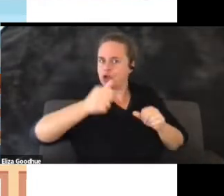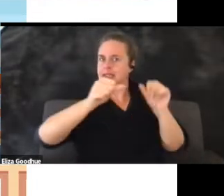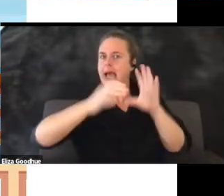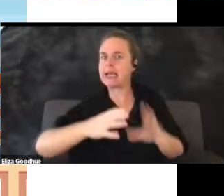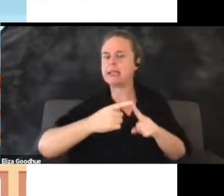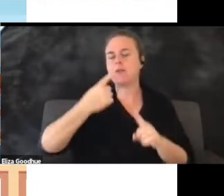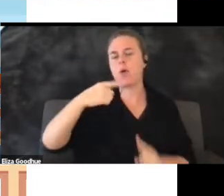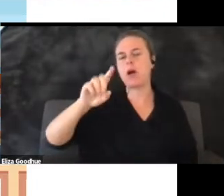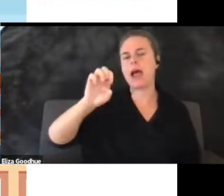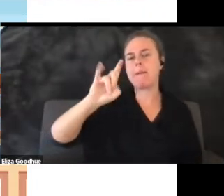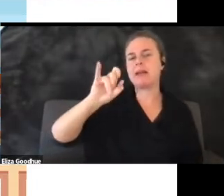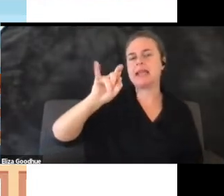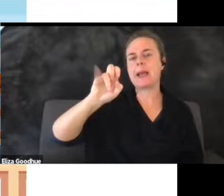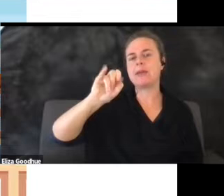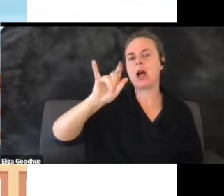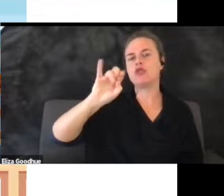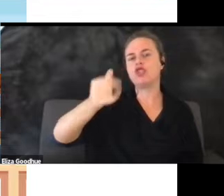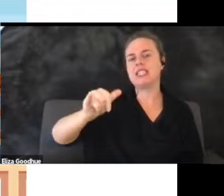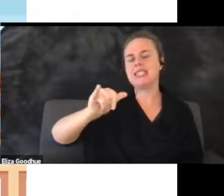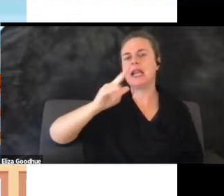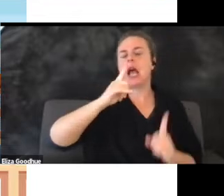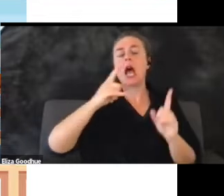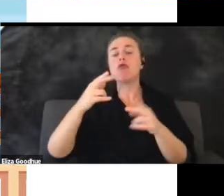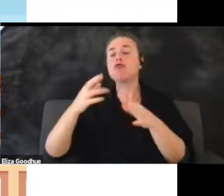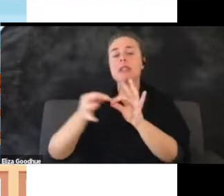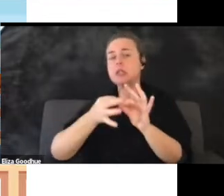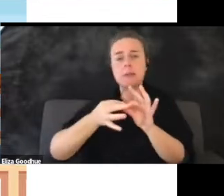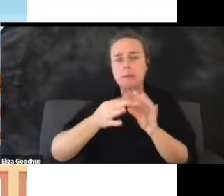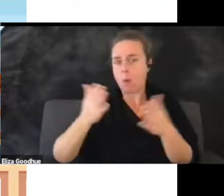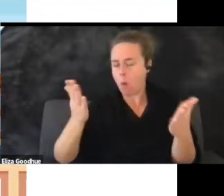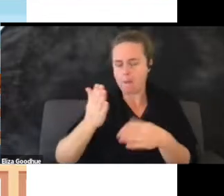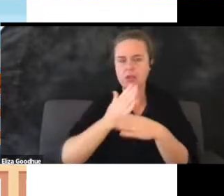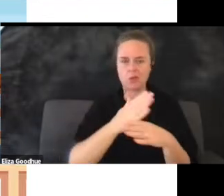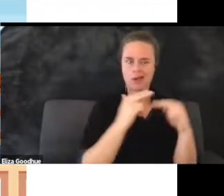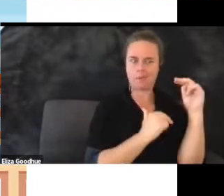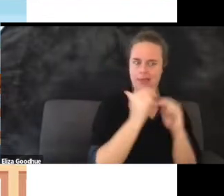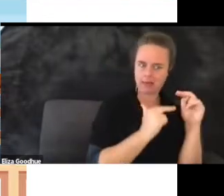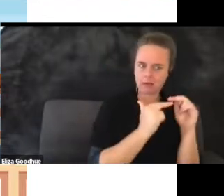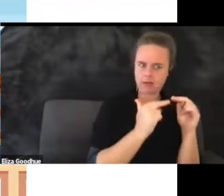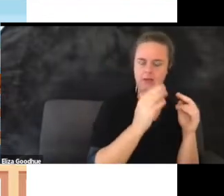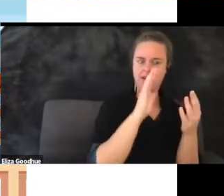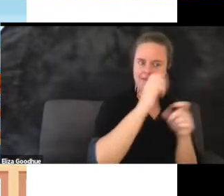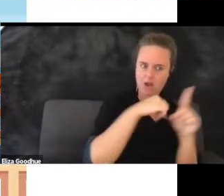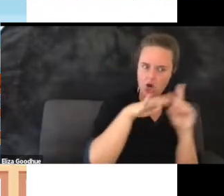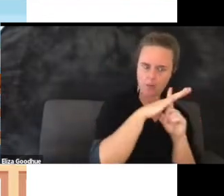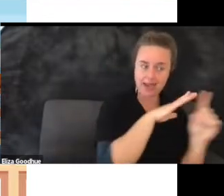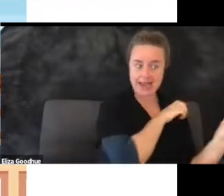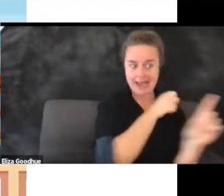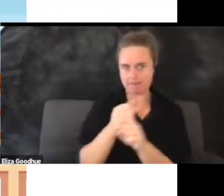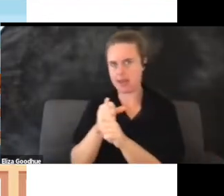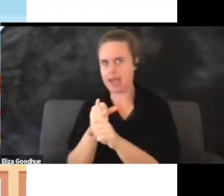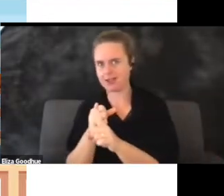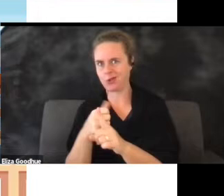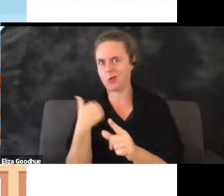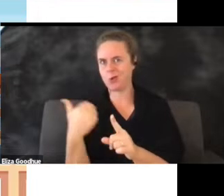to showcase the causal relationship between the built environment and the impacts it has on youth tobacco and alcohol usage. We had